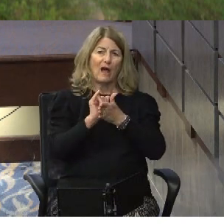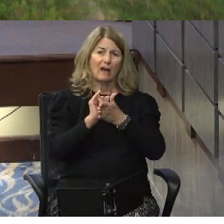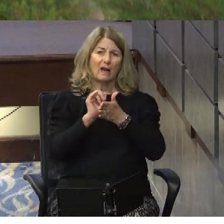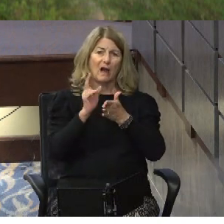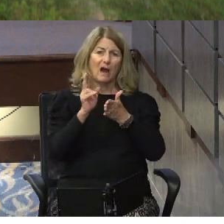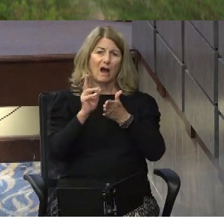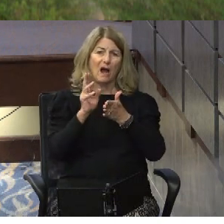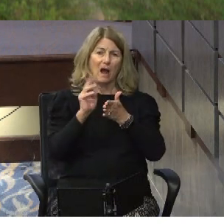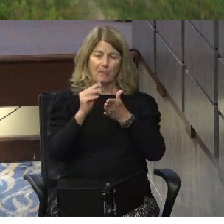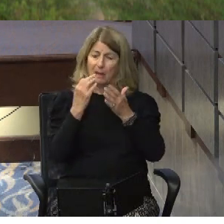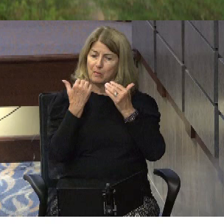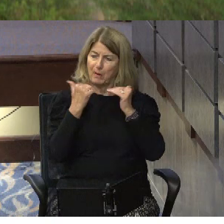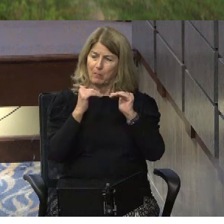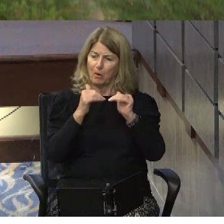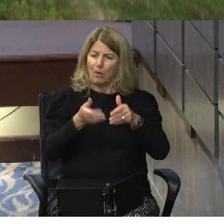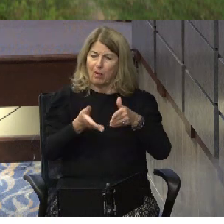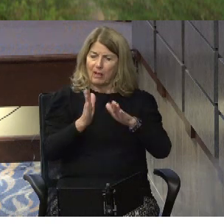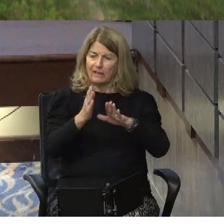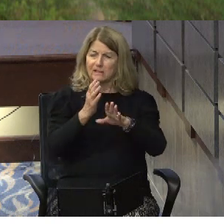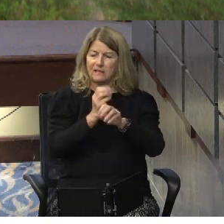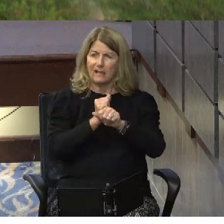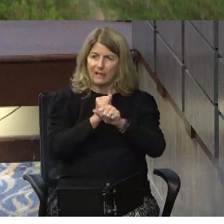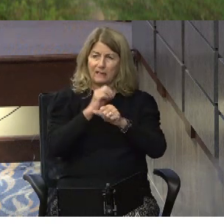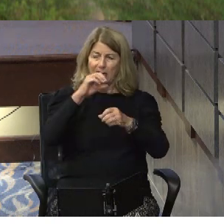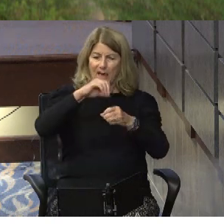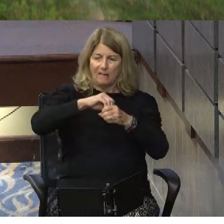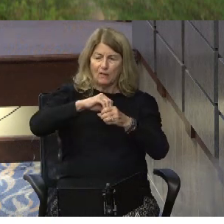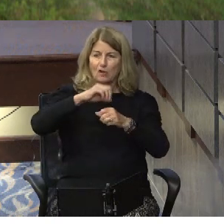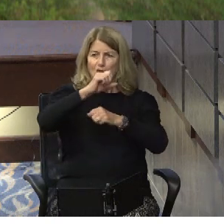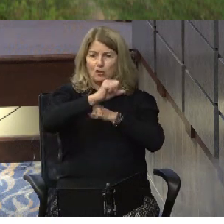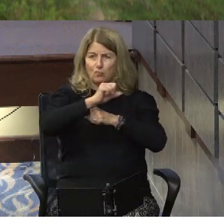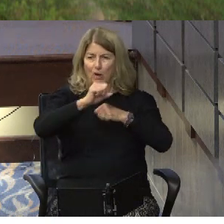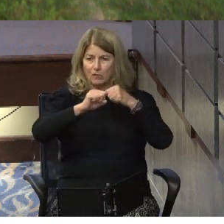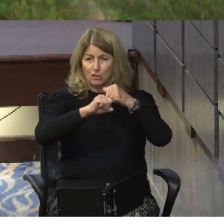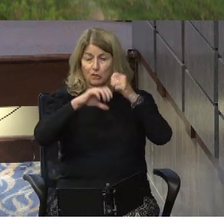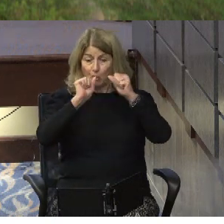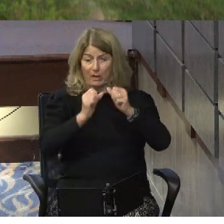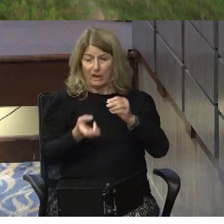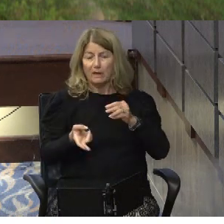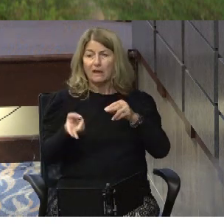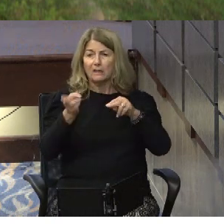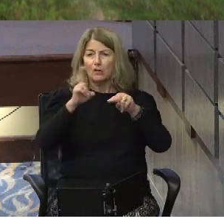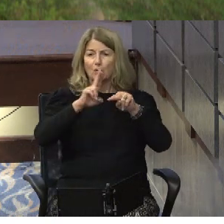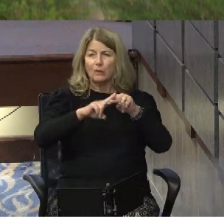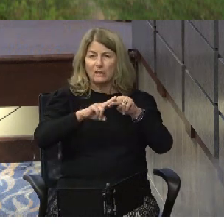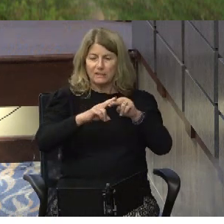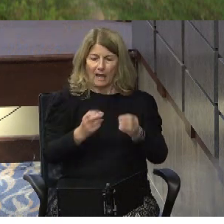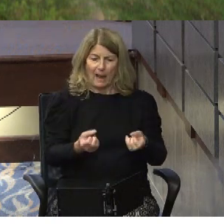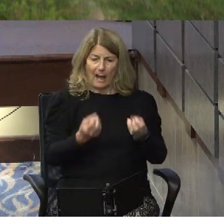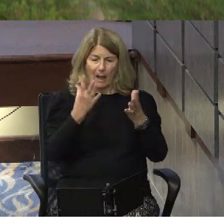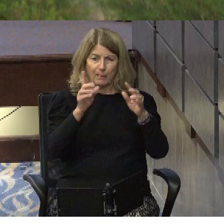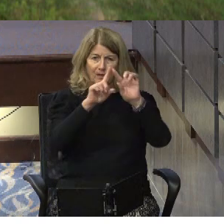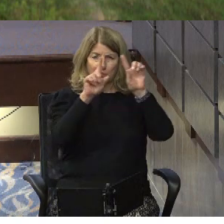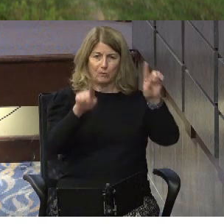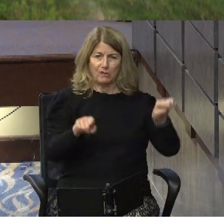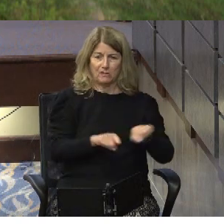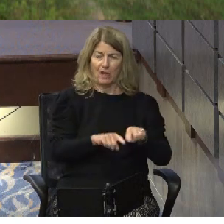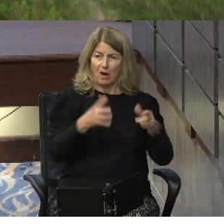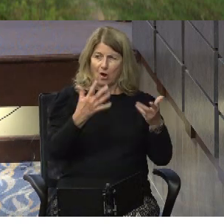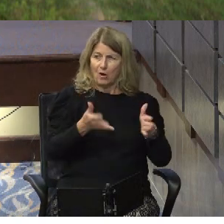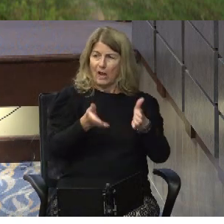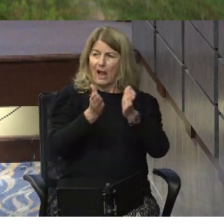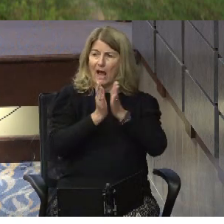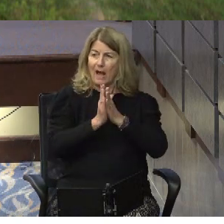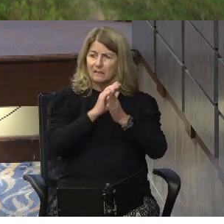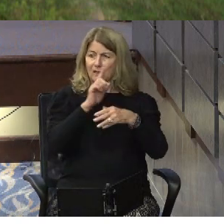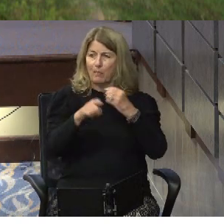but at minimum, let's get infrastructure so we can increase the number of screens. I already asked about when to have the mesh